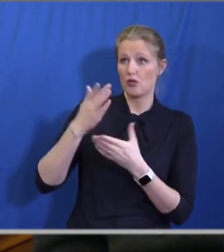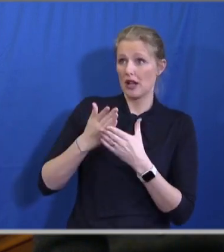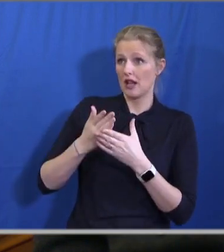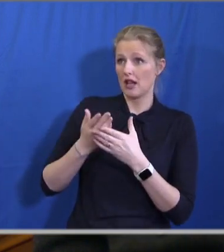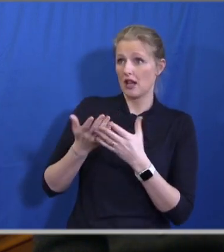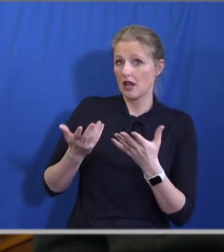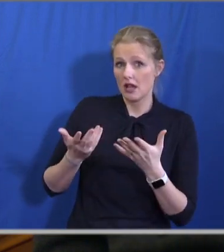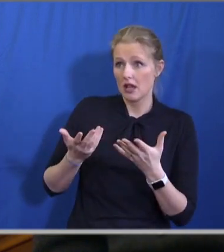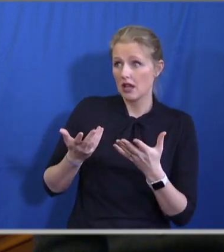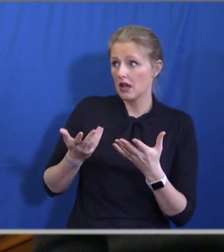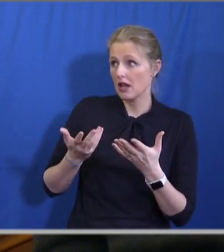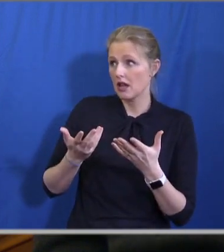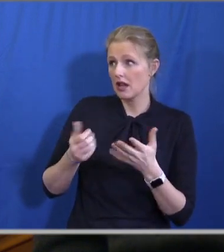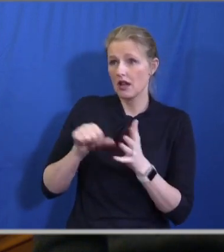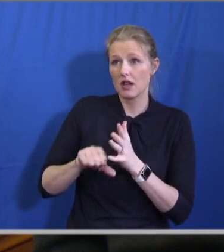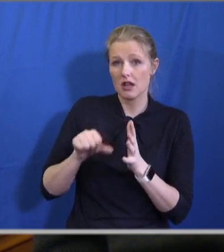contacting the trusts,